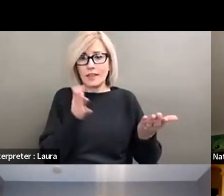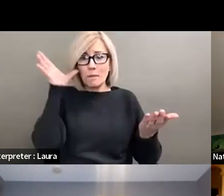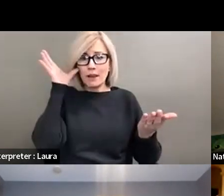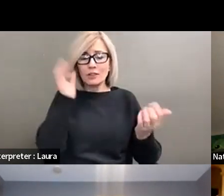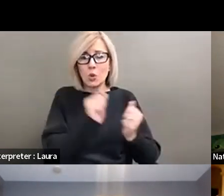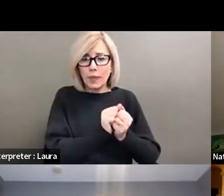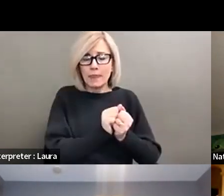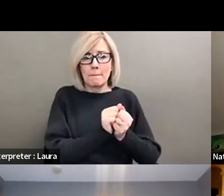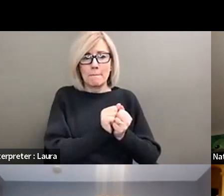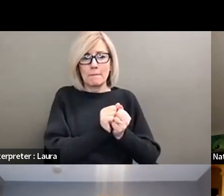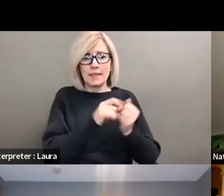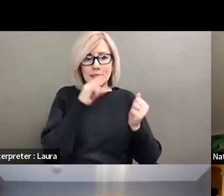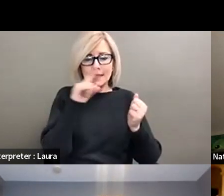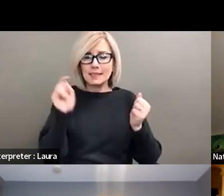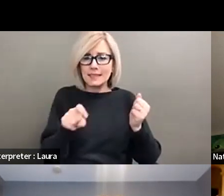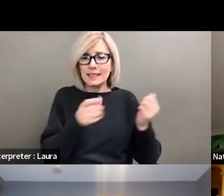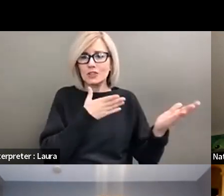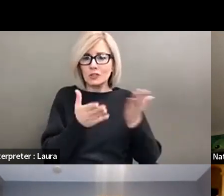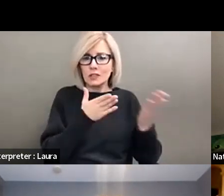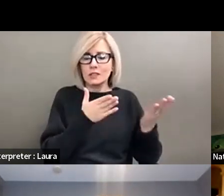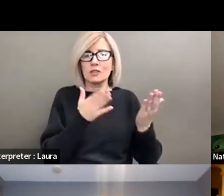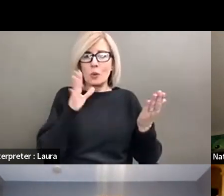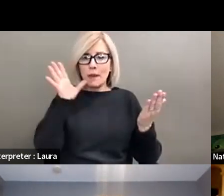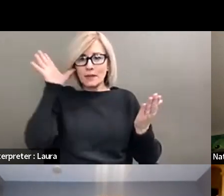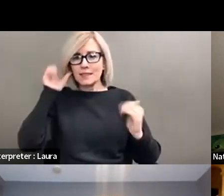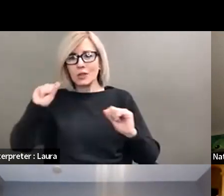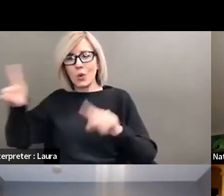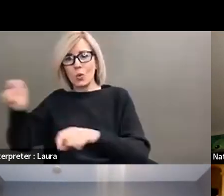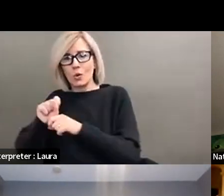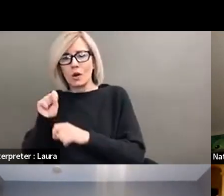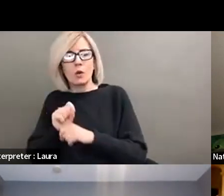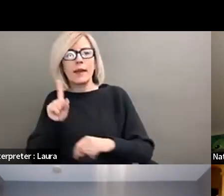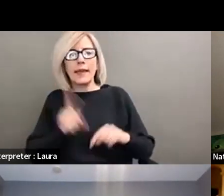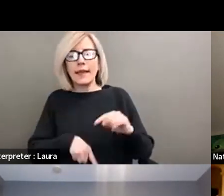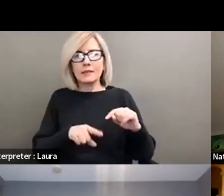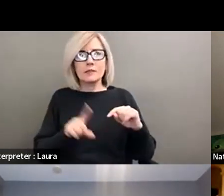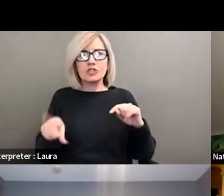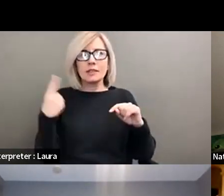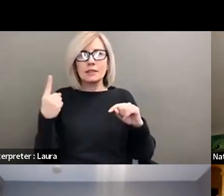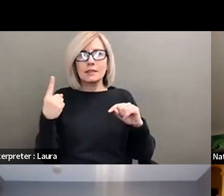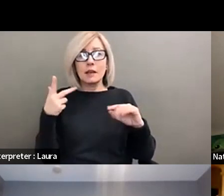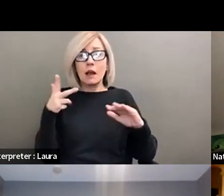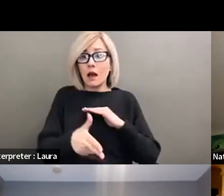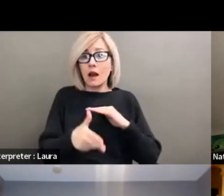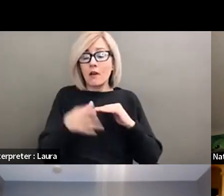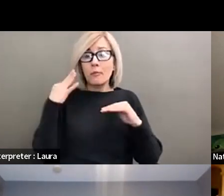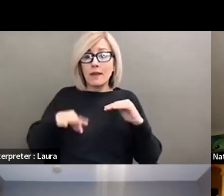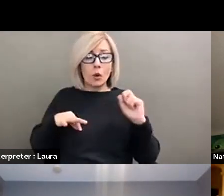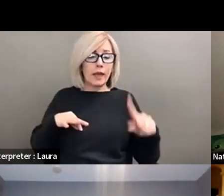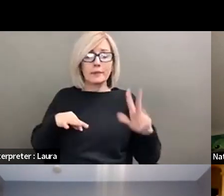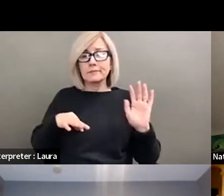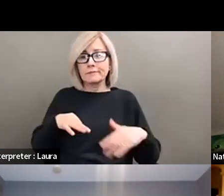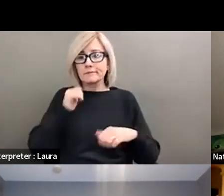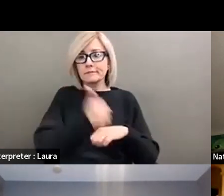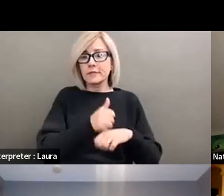with them. These kids need services so parents can go to work. We can't just cut off, benefits and say, okay, we're going to put together a